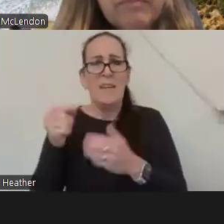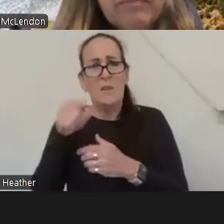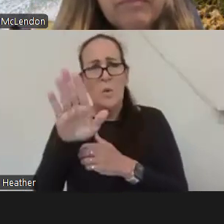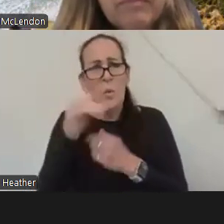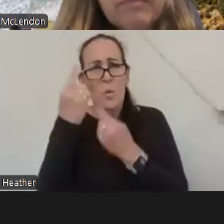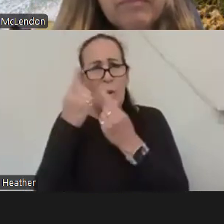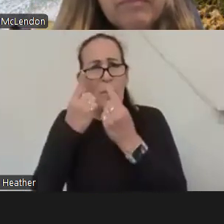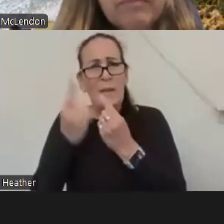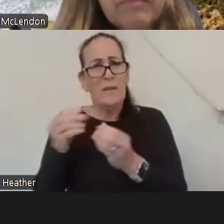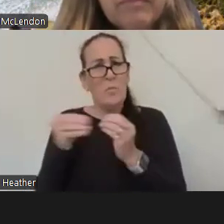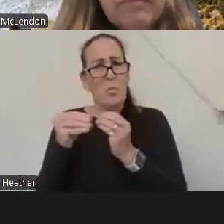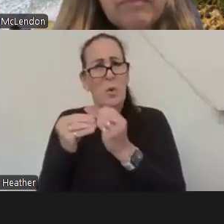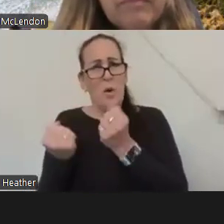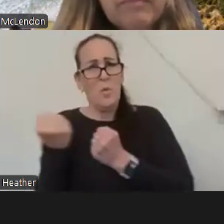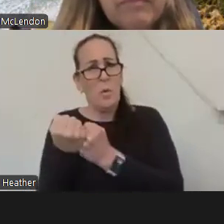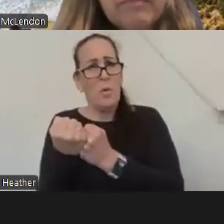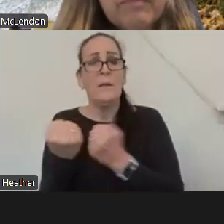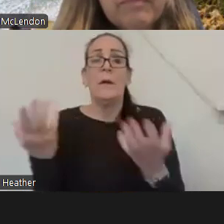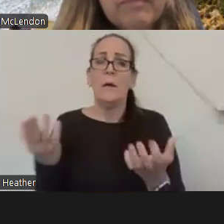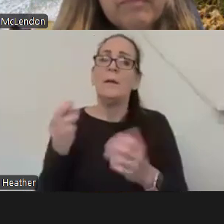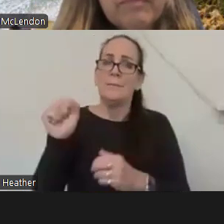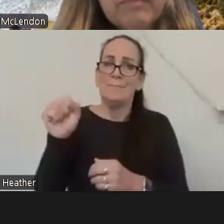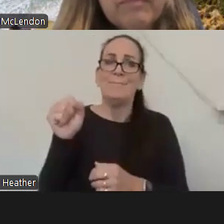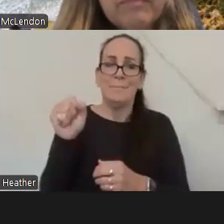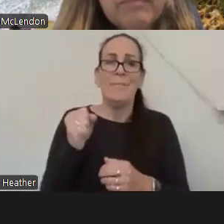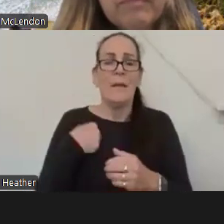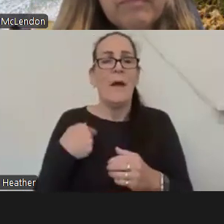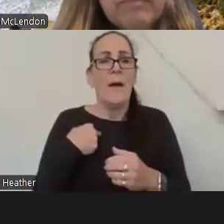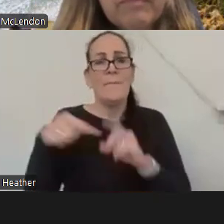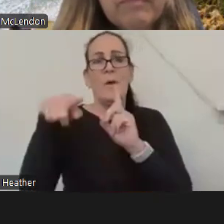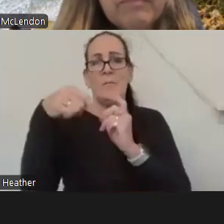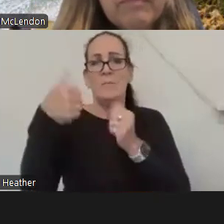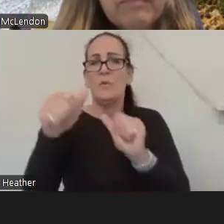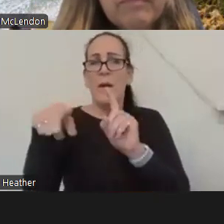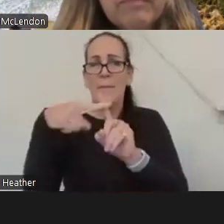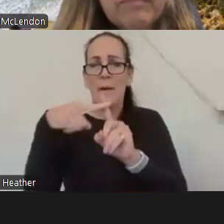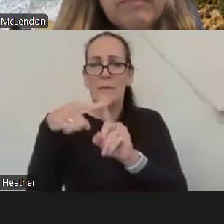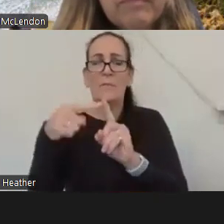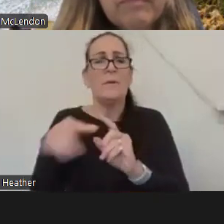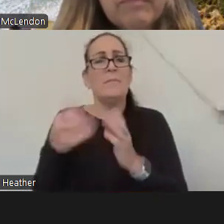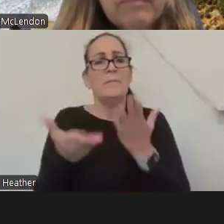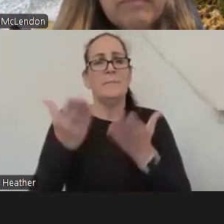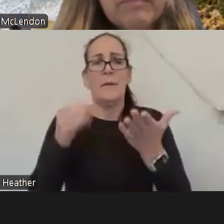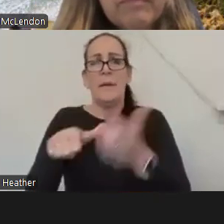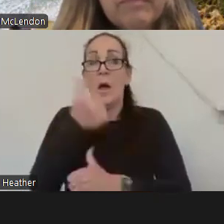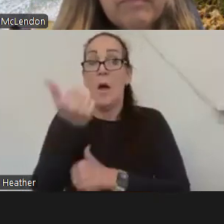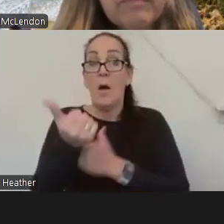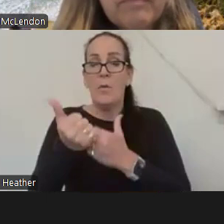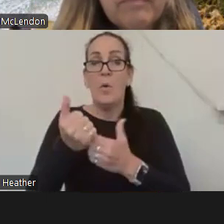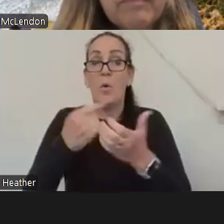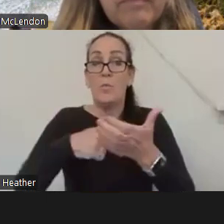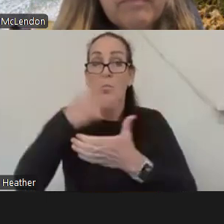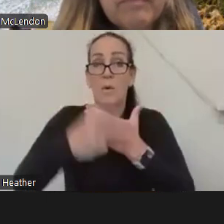Yeah, I'm optimistic that there'll be some integration with existing symptoms and other pilot programs. I don't really